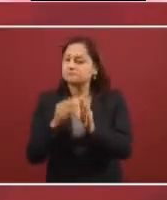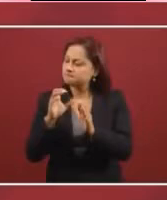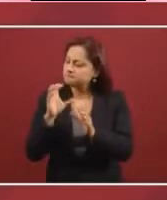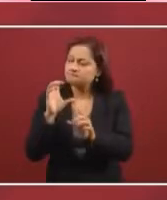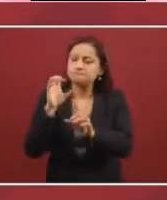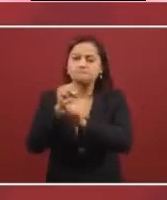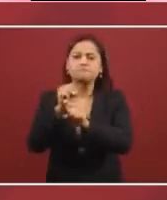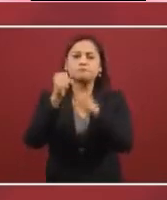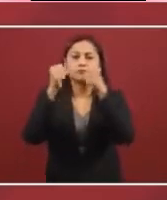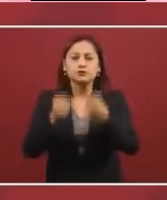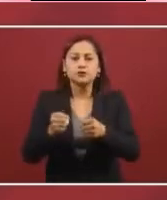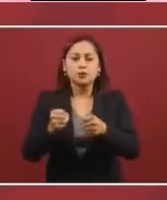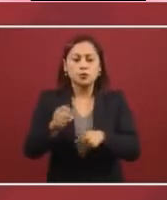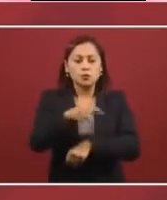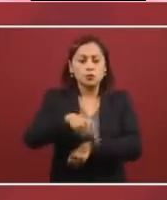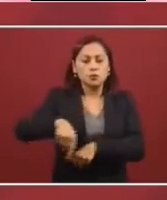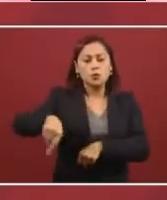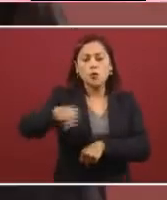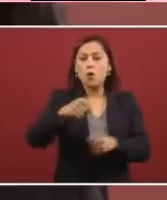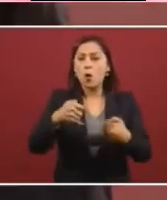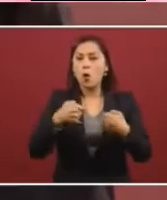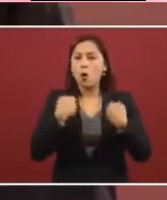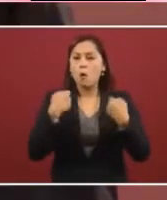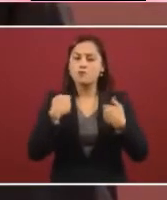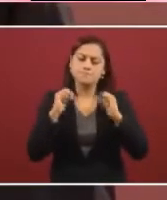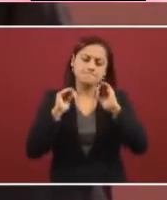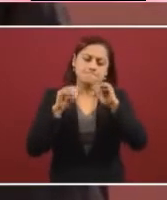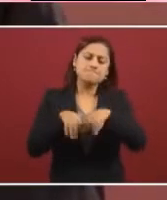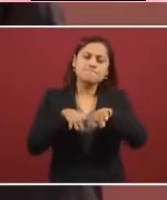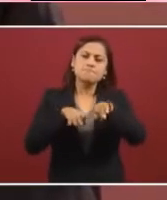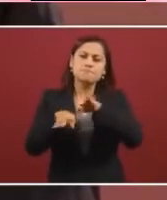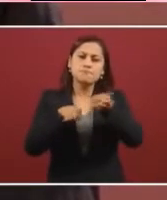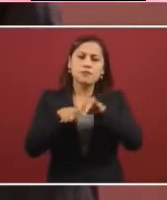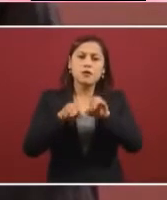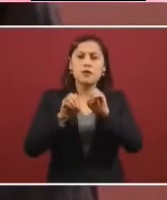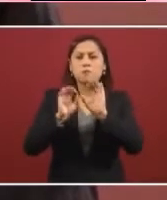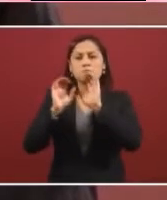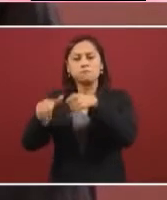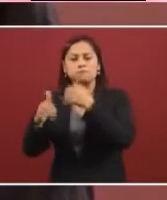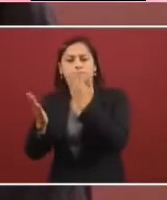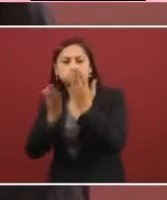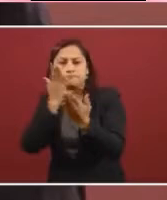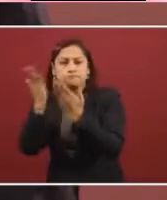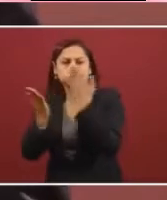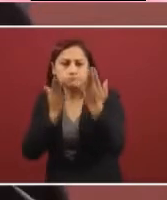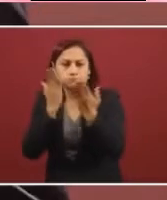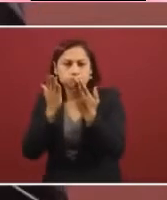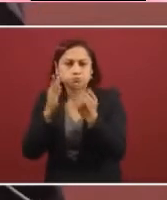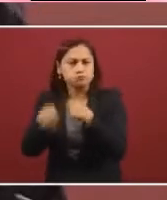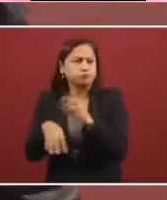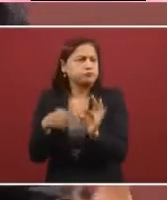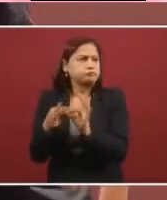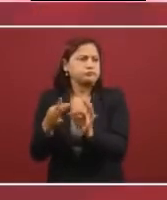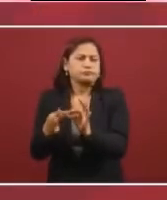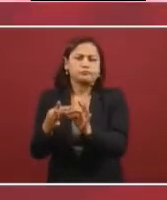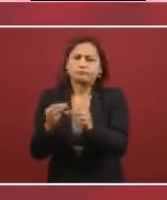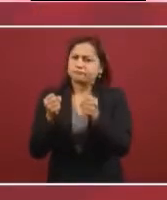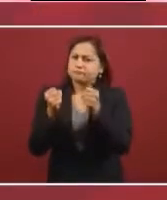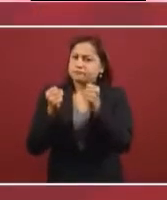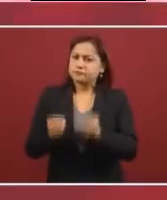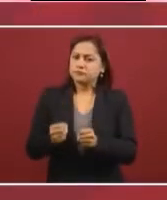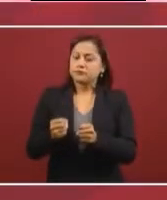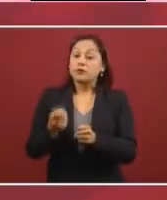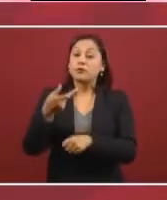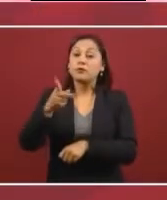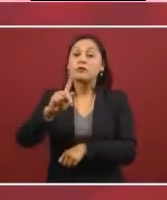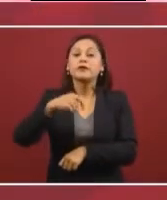2,300,000. And there will not be a single young person without a job or work. And